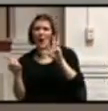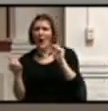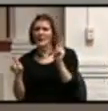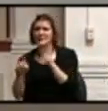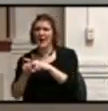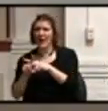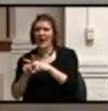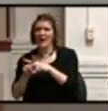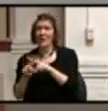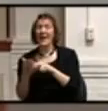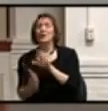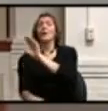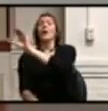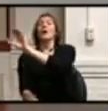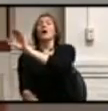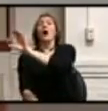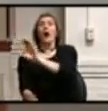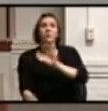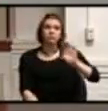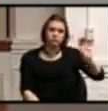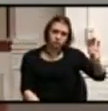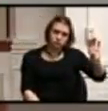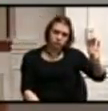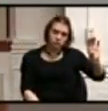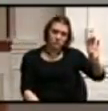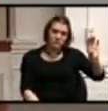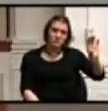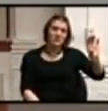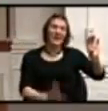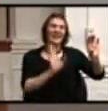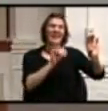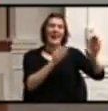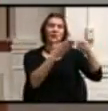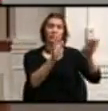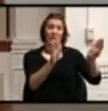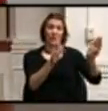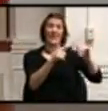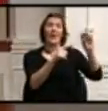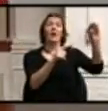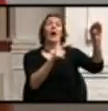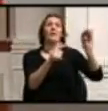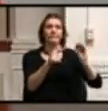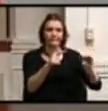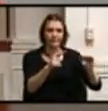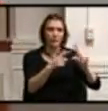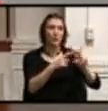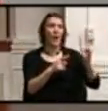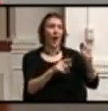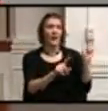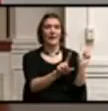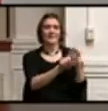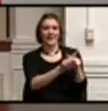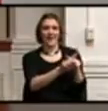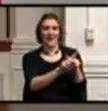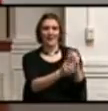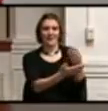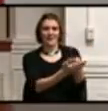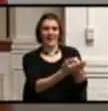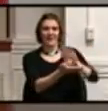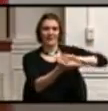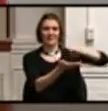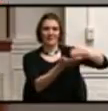do is to move it from the capital fund to the general fund. And then we committed that portion of the fund